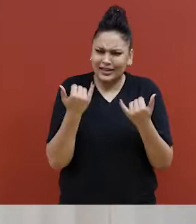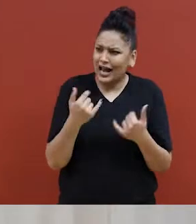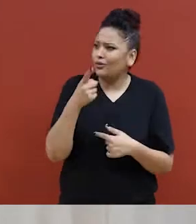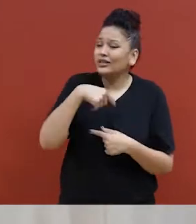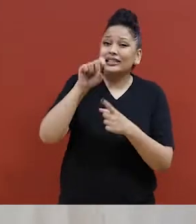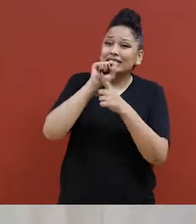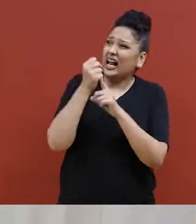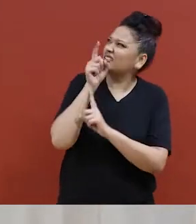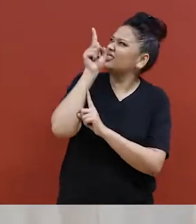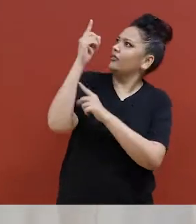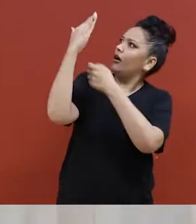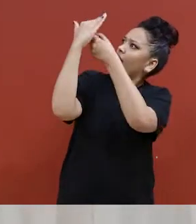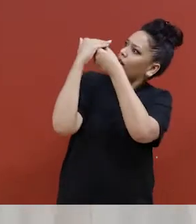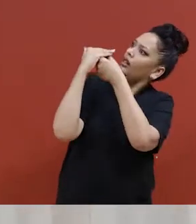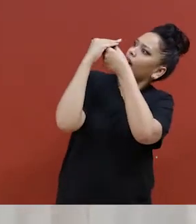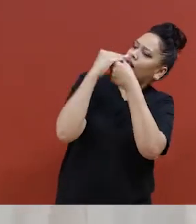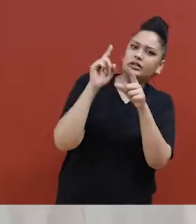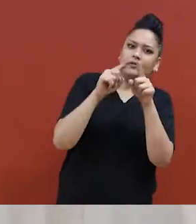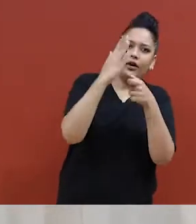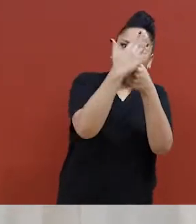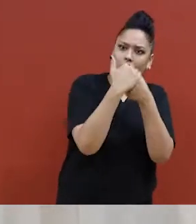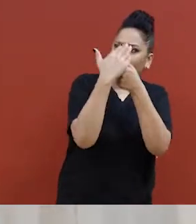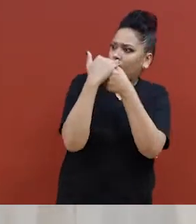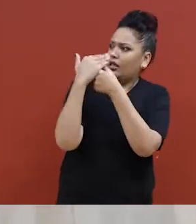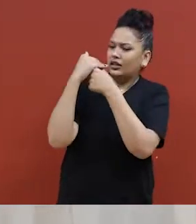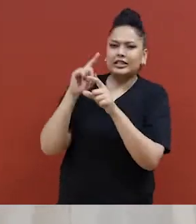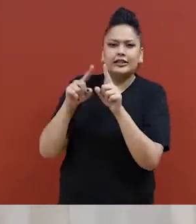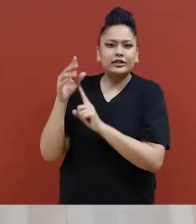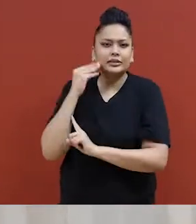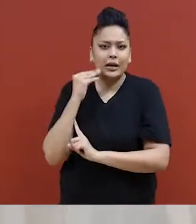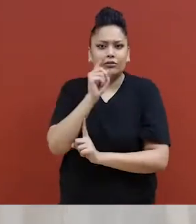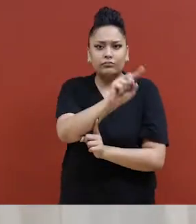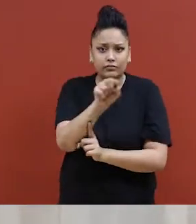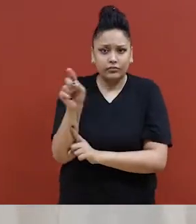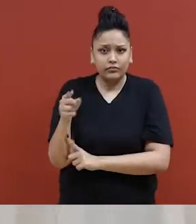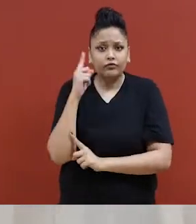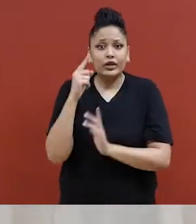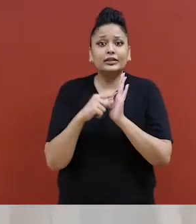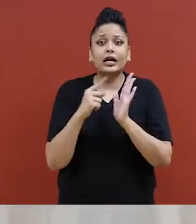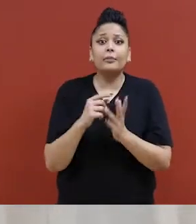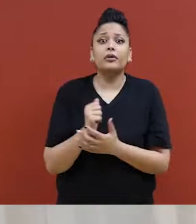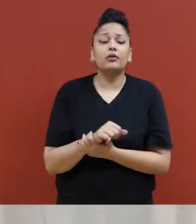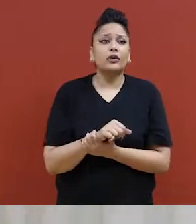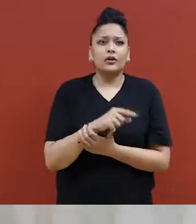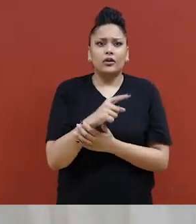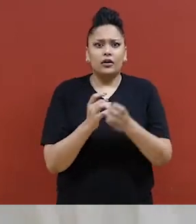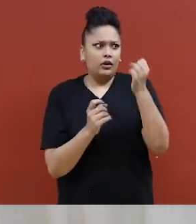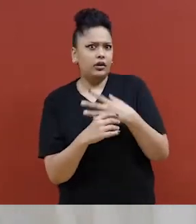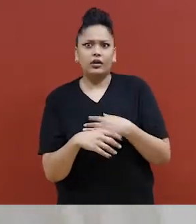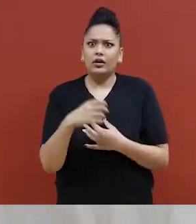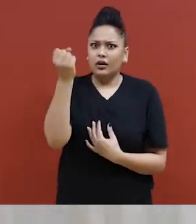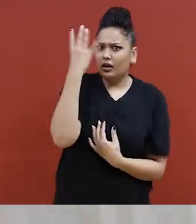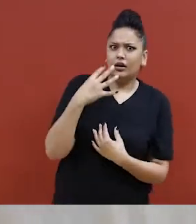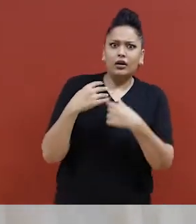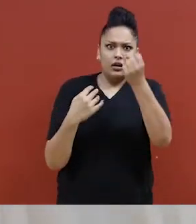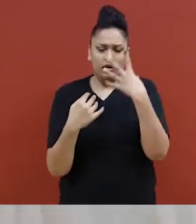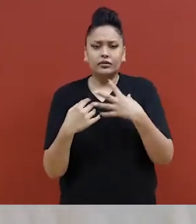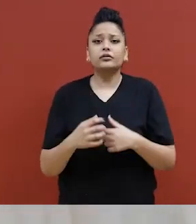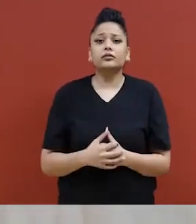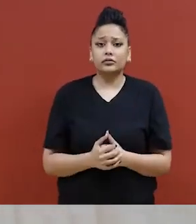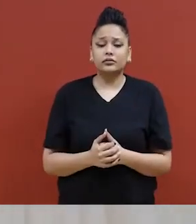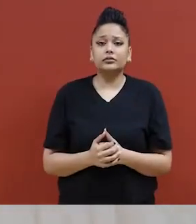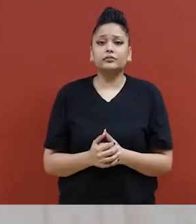we live in a society where we are exposed to lots of that messaging. So we